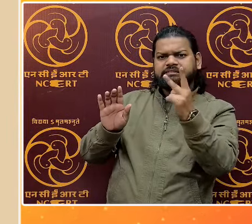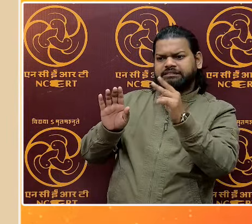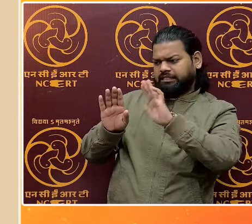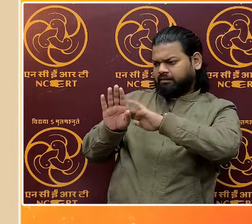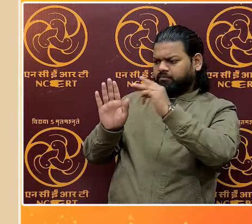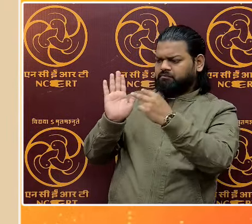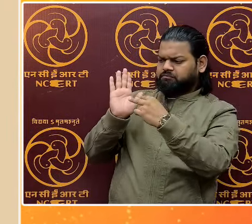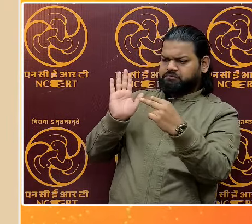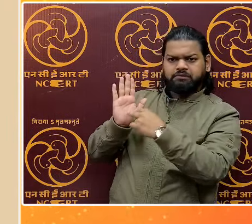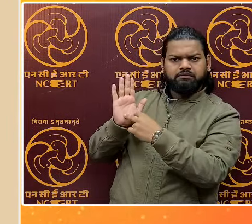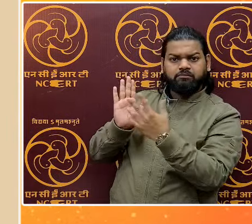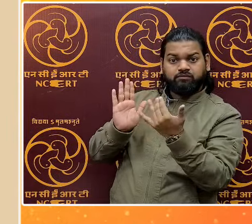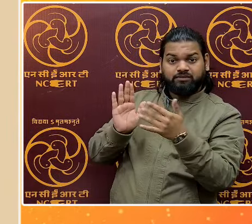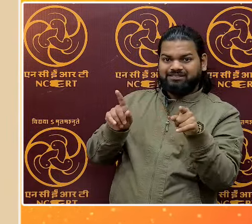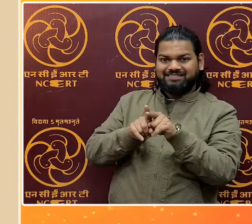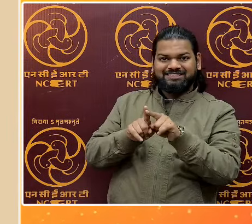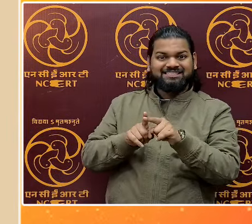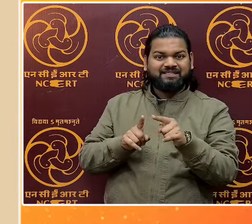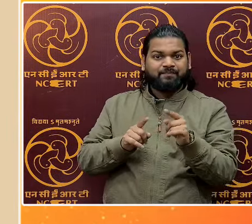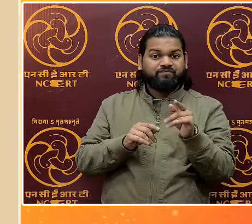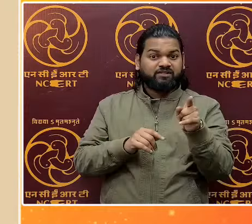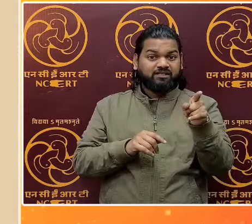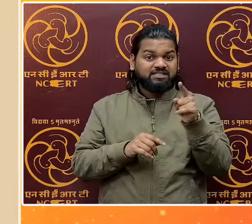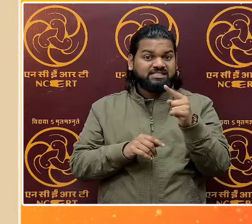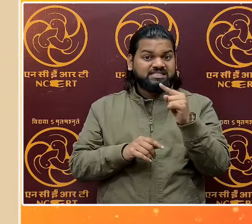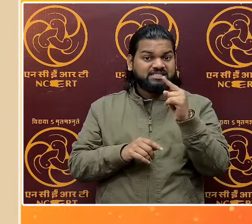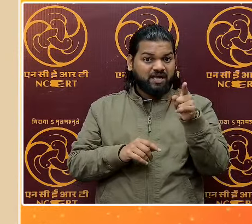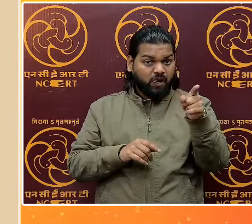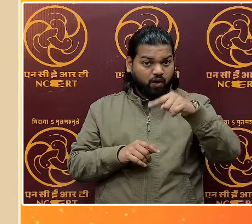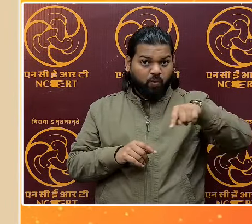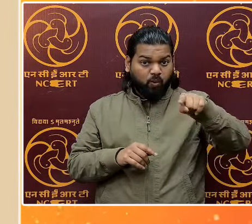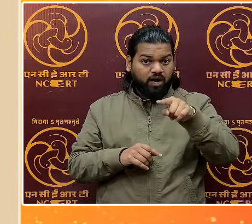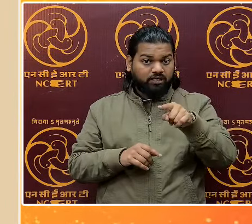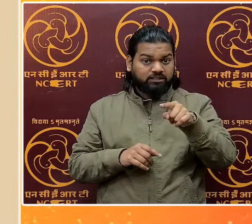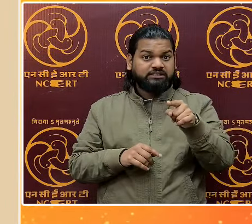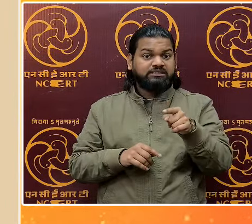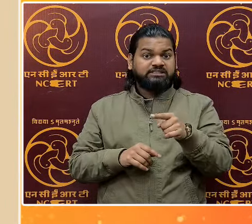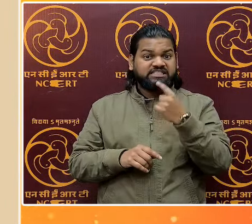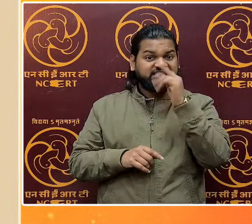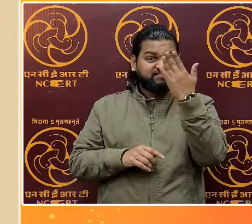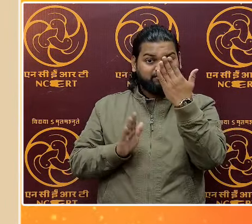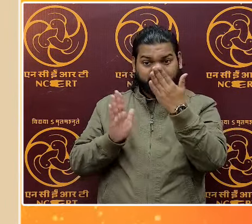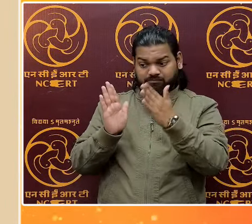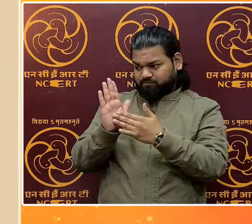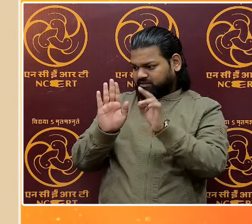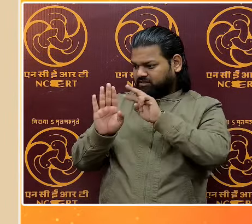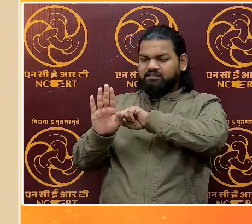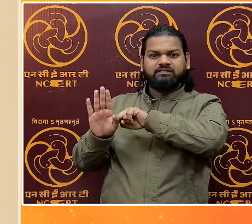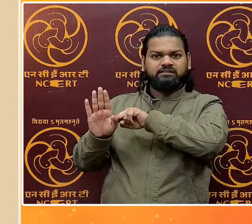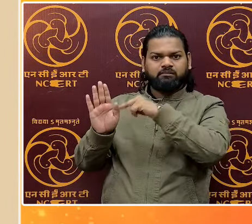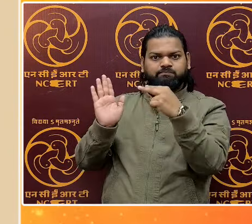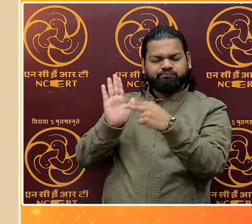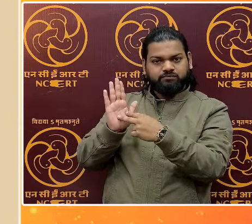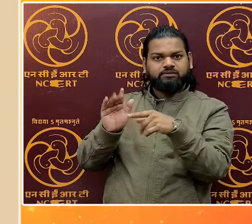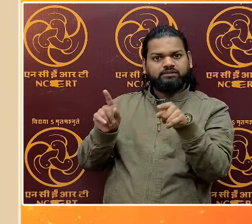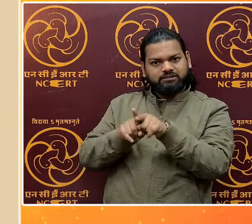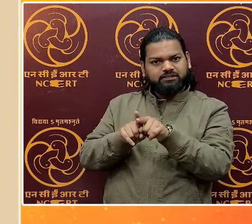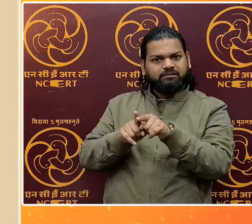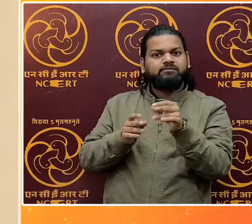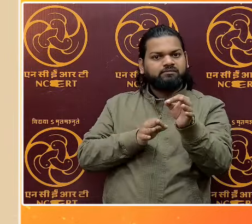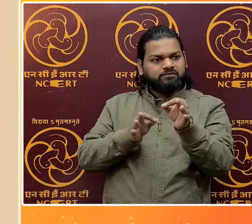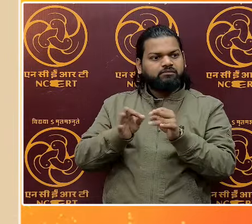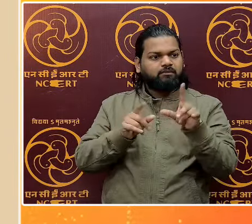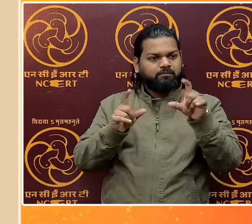glasses. Your glasses are what? It has some sort of lens present in it and we can see through and through. So that's how we define lenses,